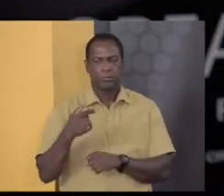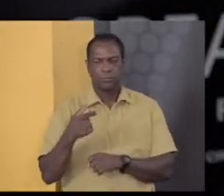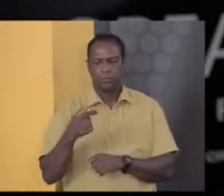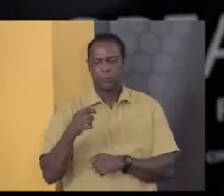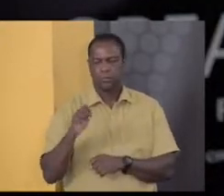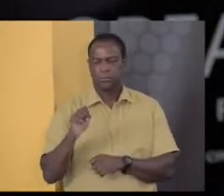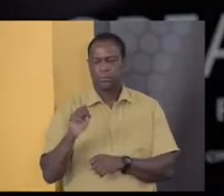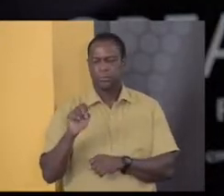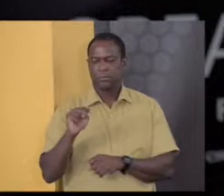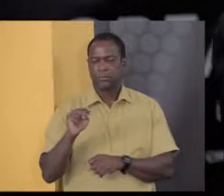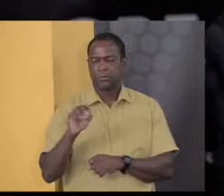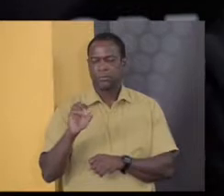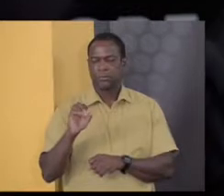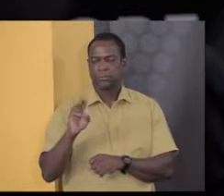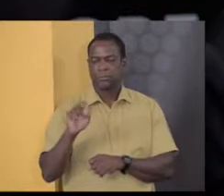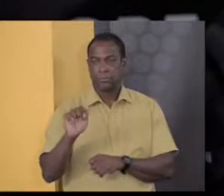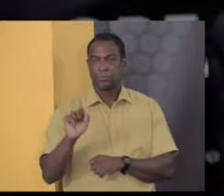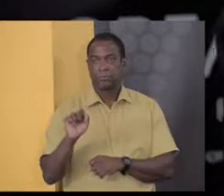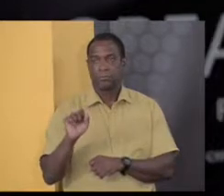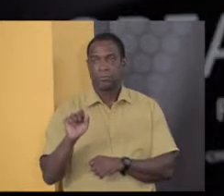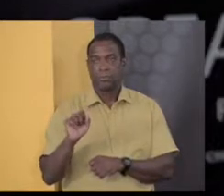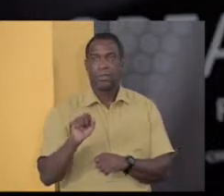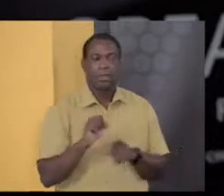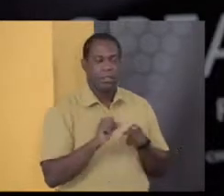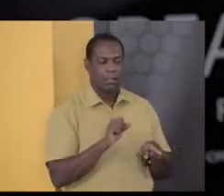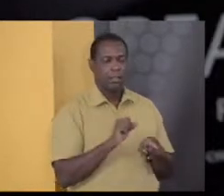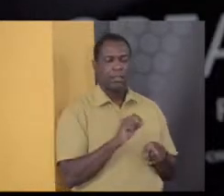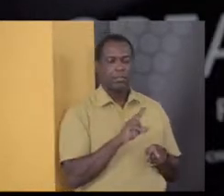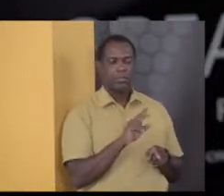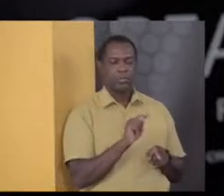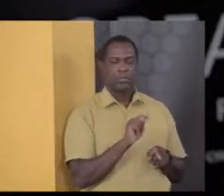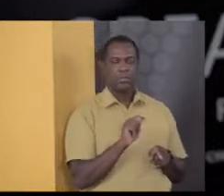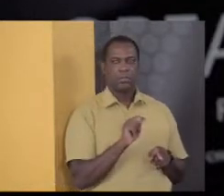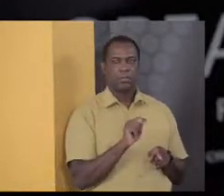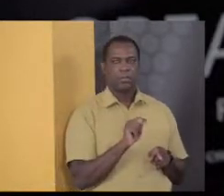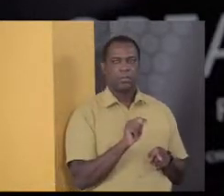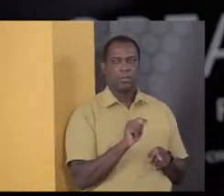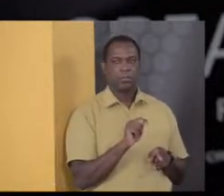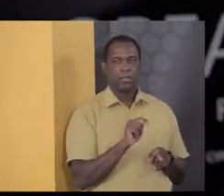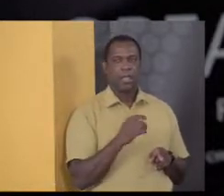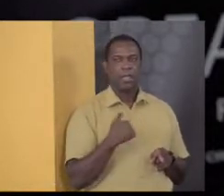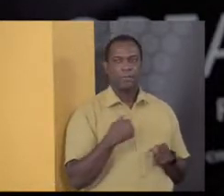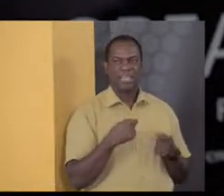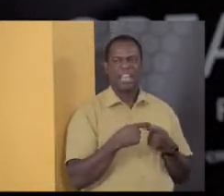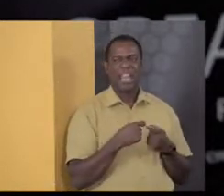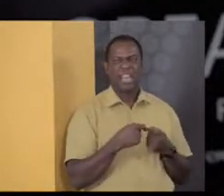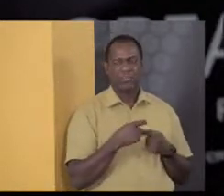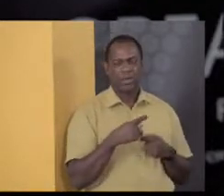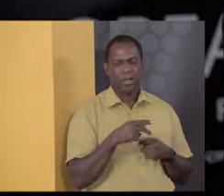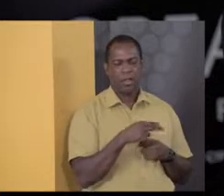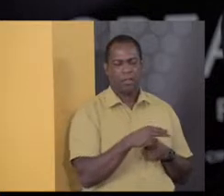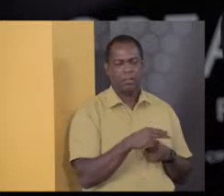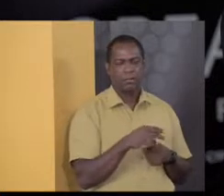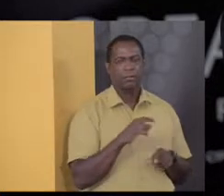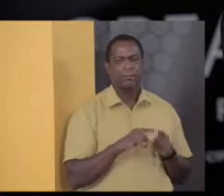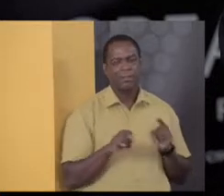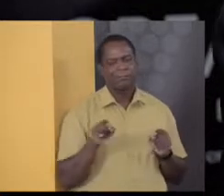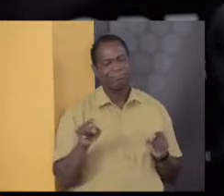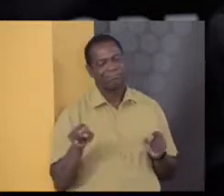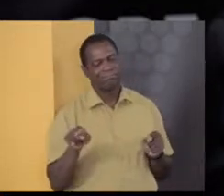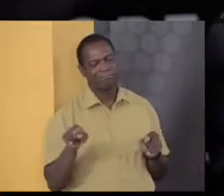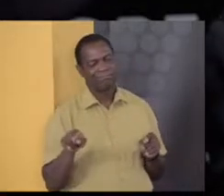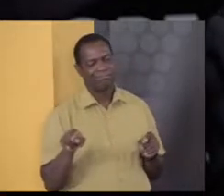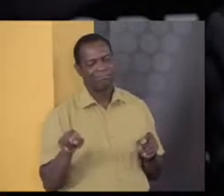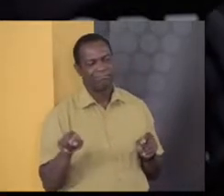use at Genora's. We actually have the electric cutter at UTT. But